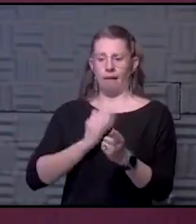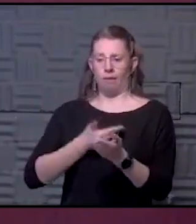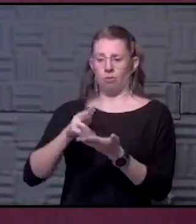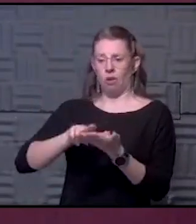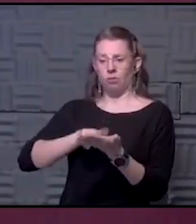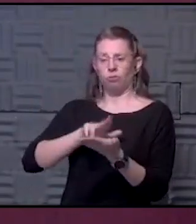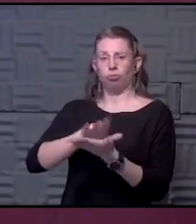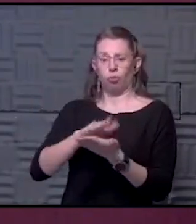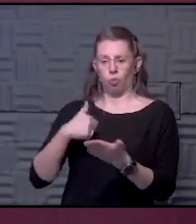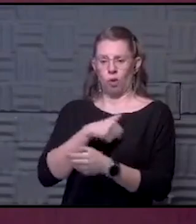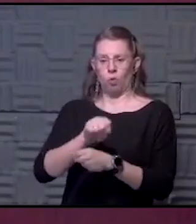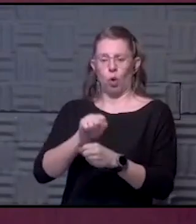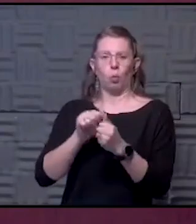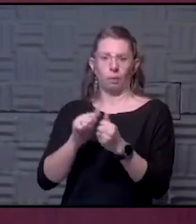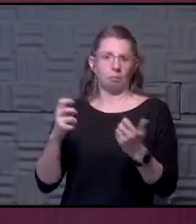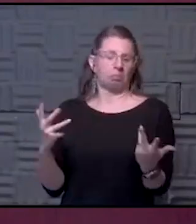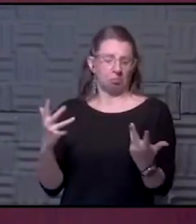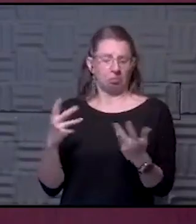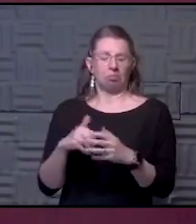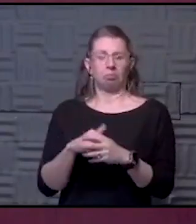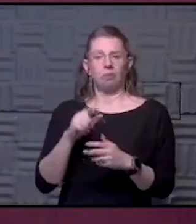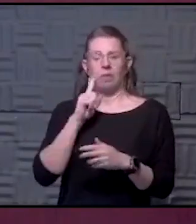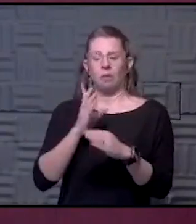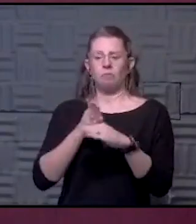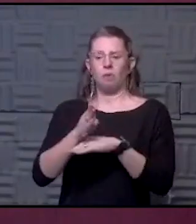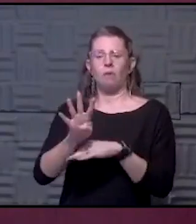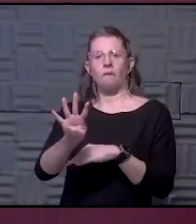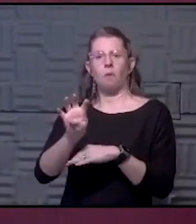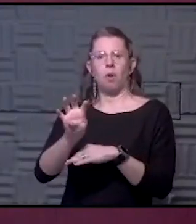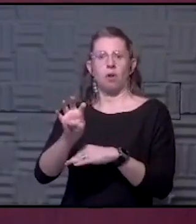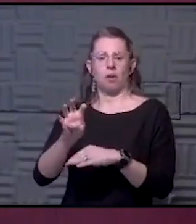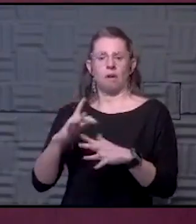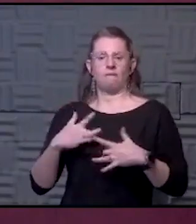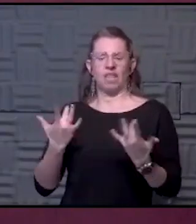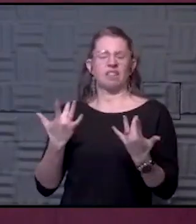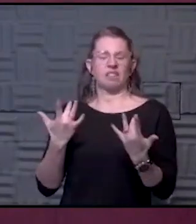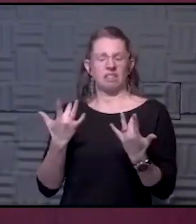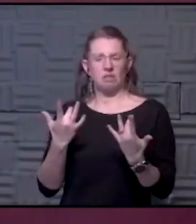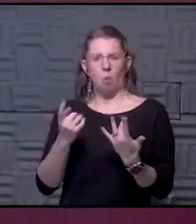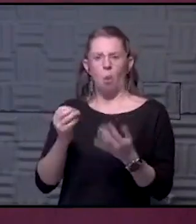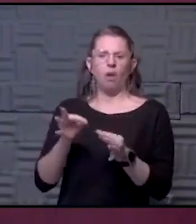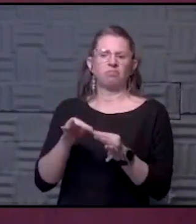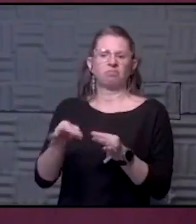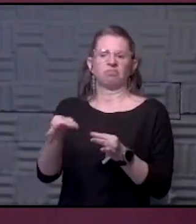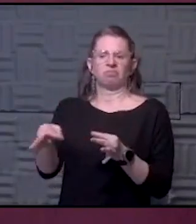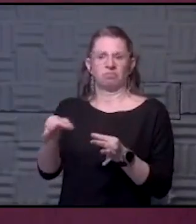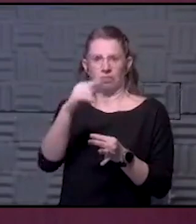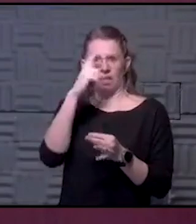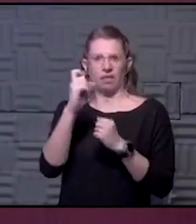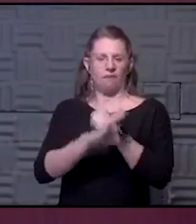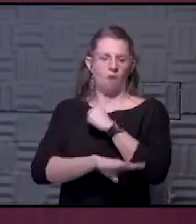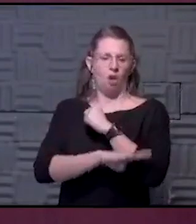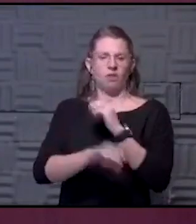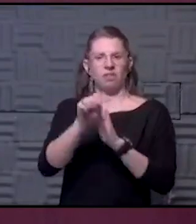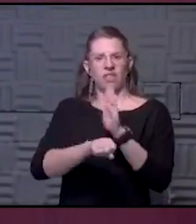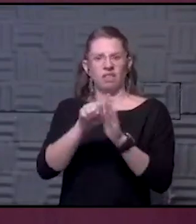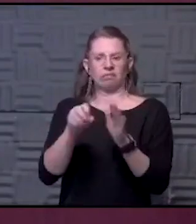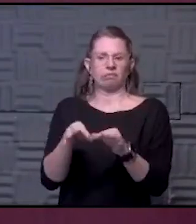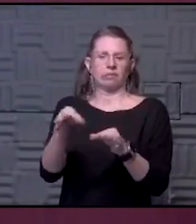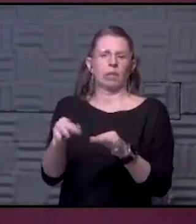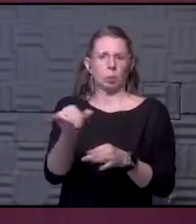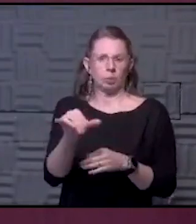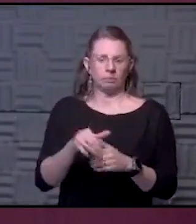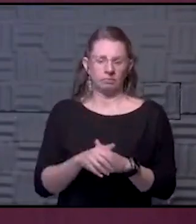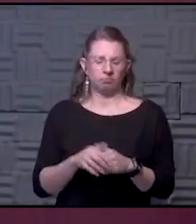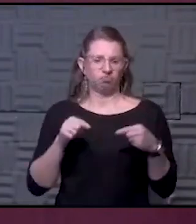schools that we work with, we figured a little over 400 events were canceled or at least delayed because of the delay of the fall season and